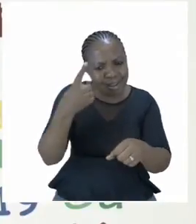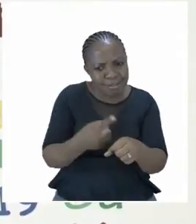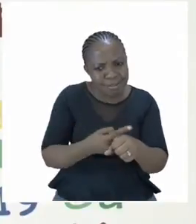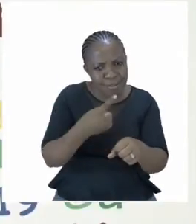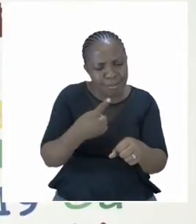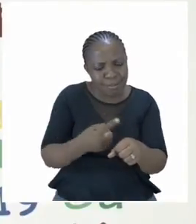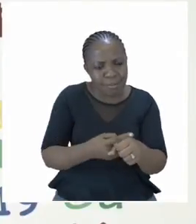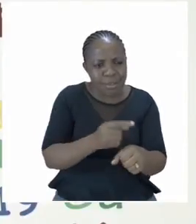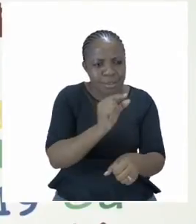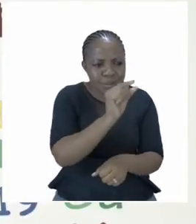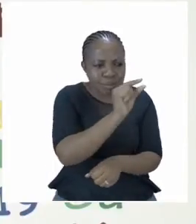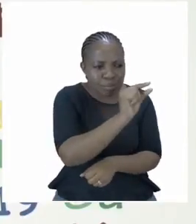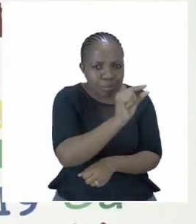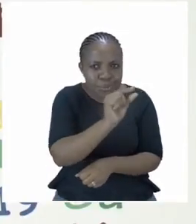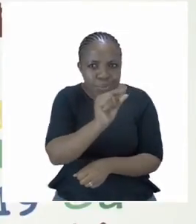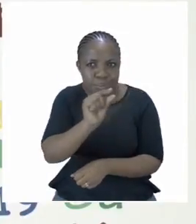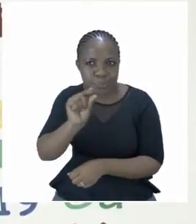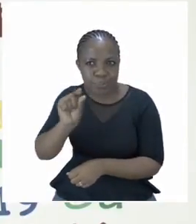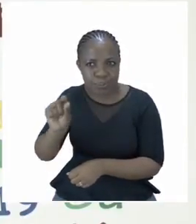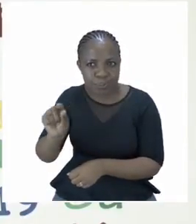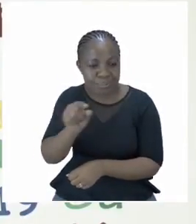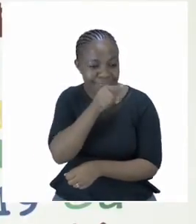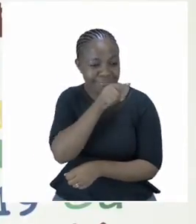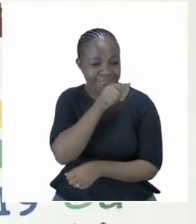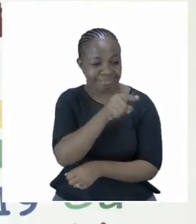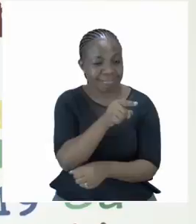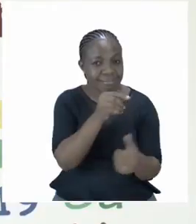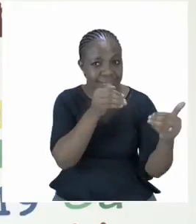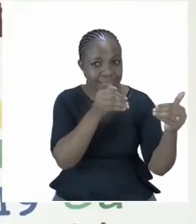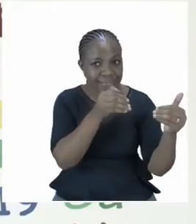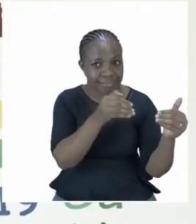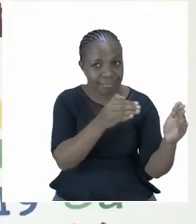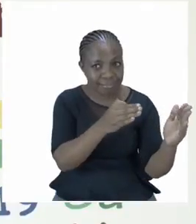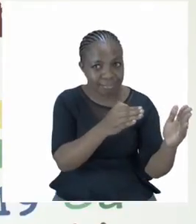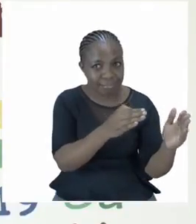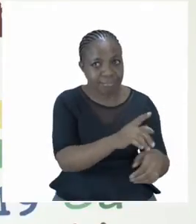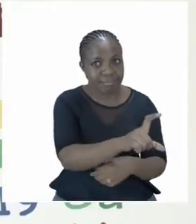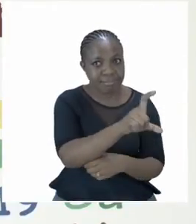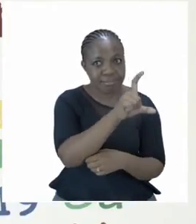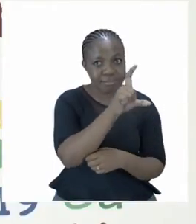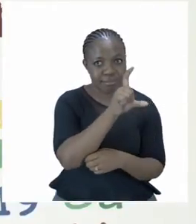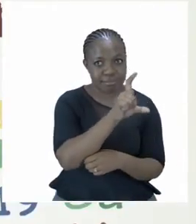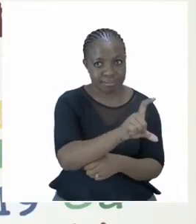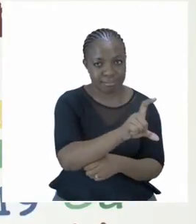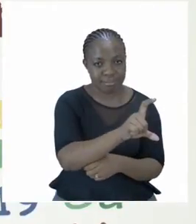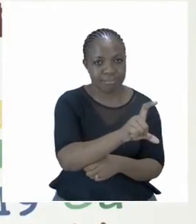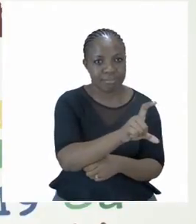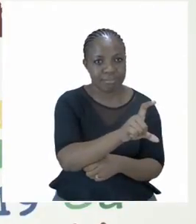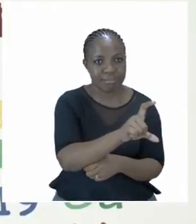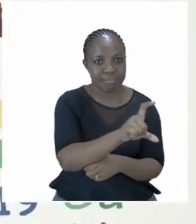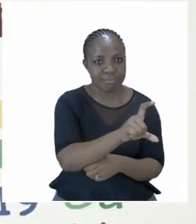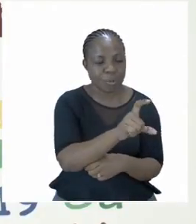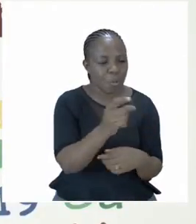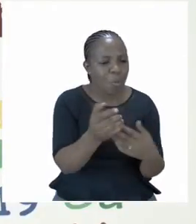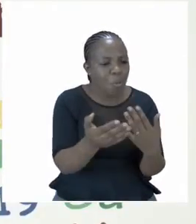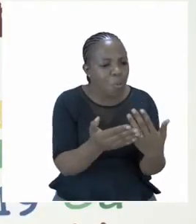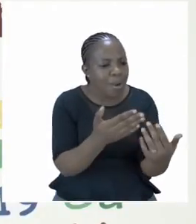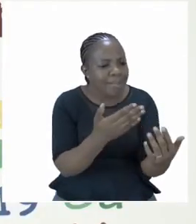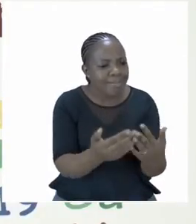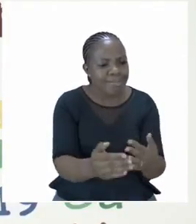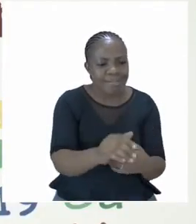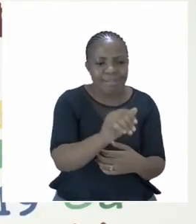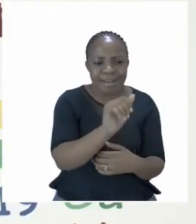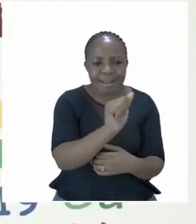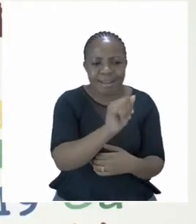sentence always starts with a capital letter. So any letter that is at the beginning of the